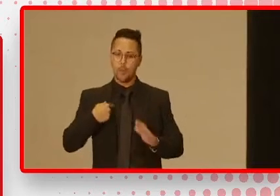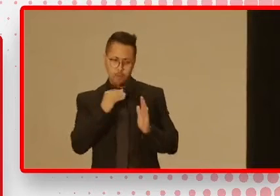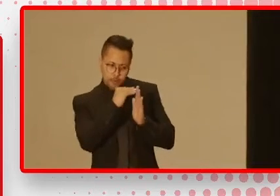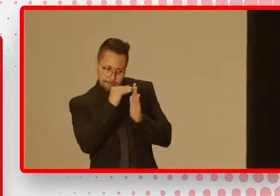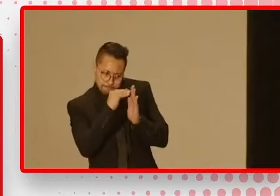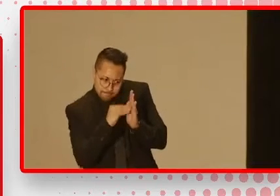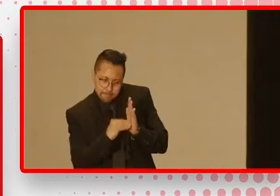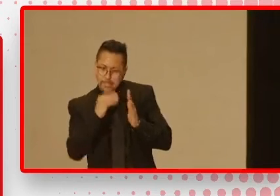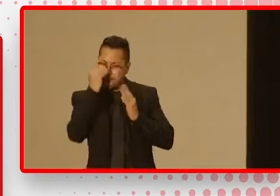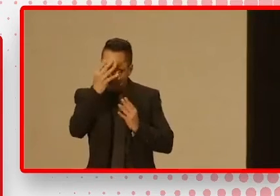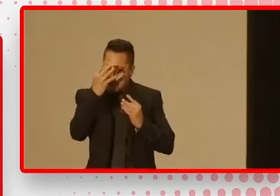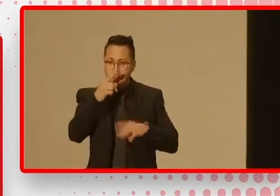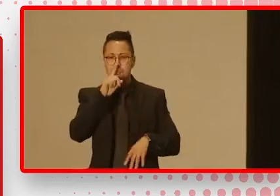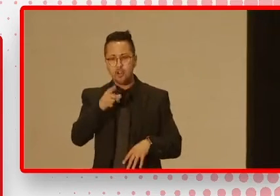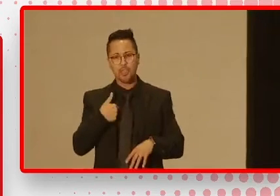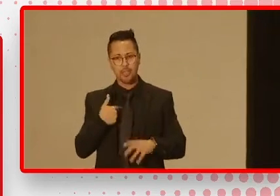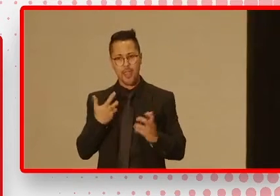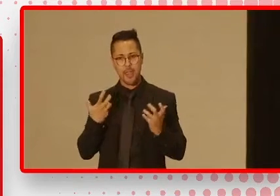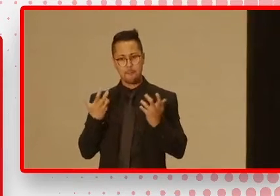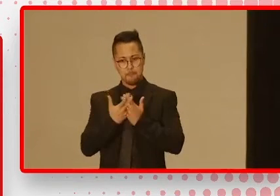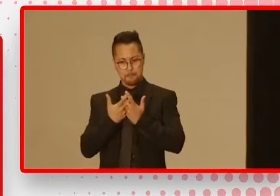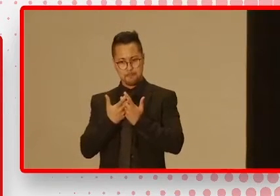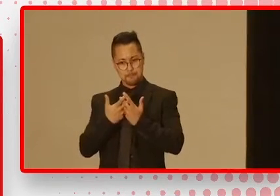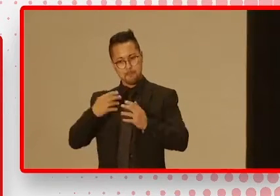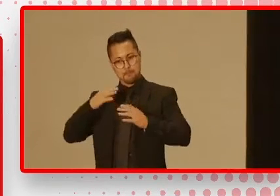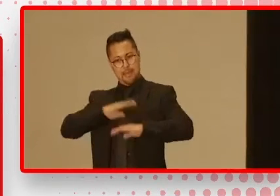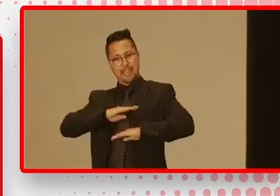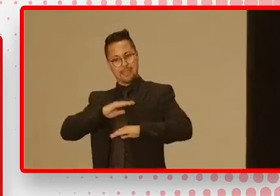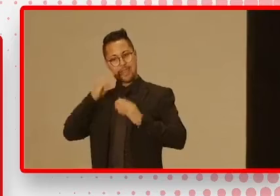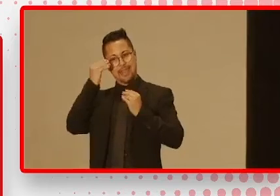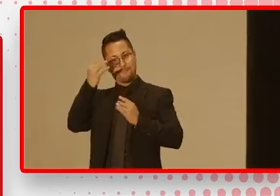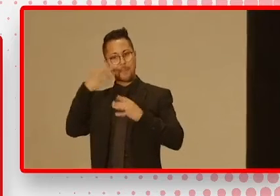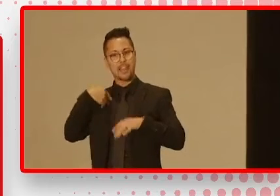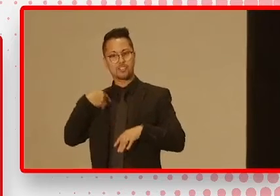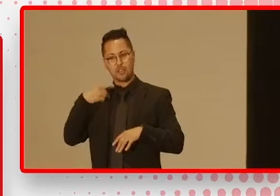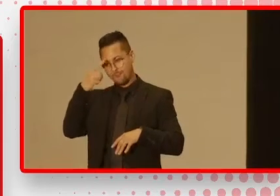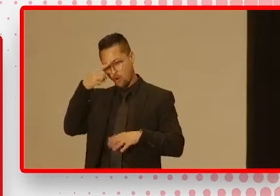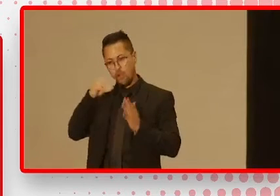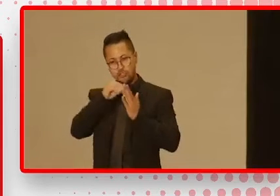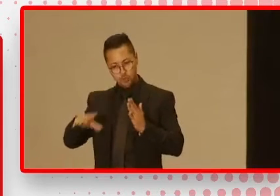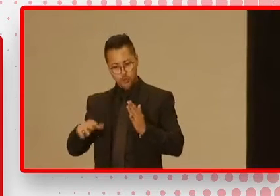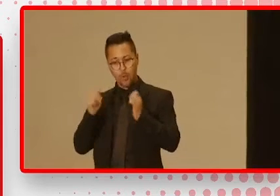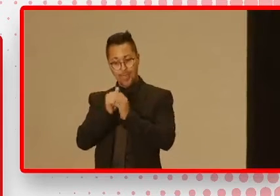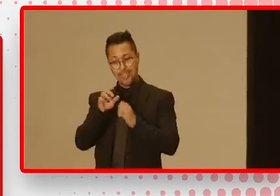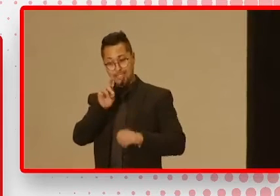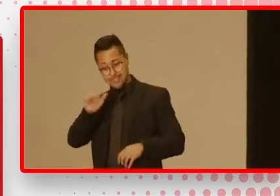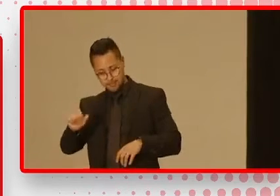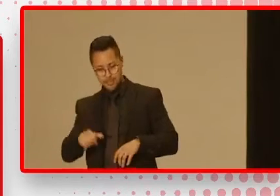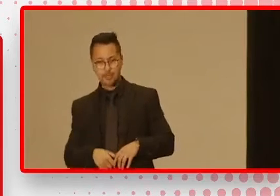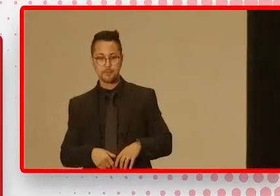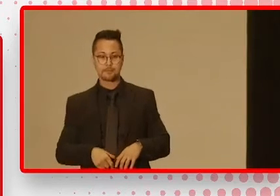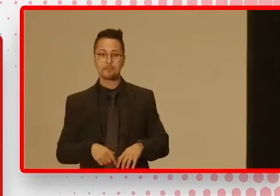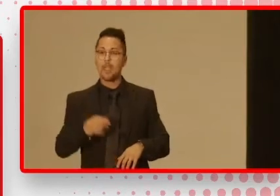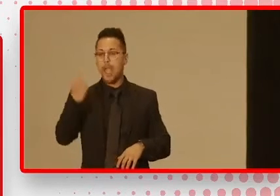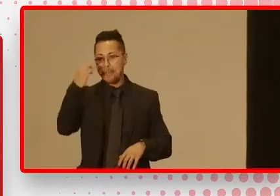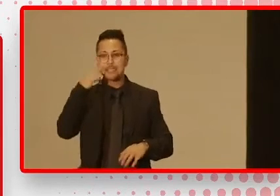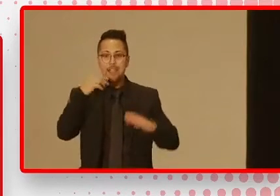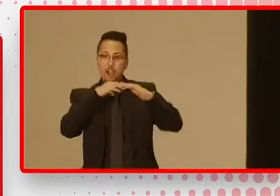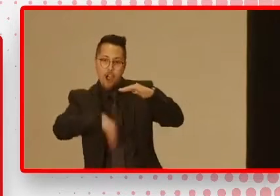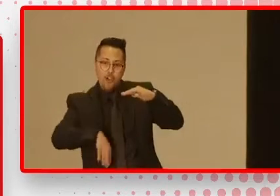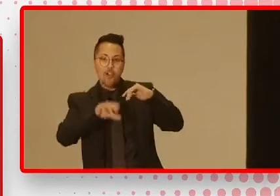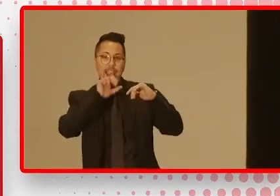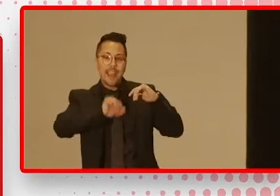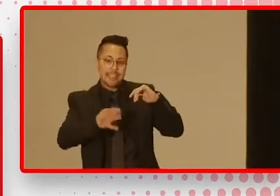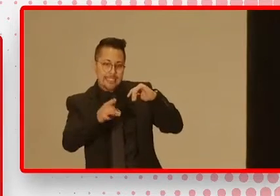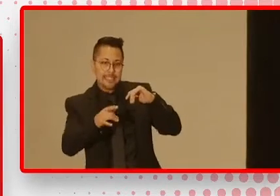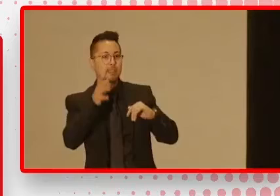meet the definition of student with a disability. And since they're a minor, the parent has to obviously sign the information, sign the